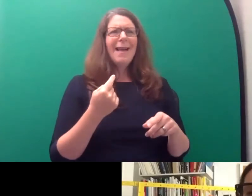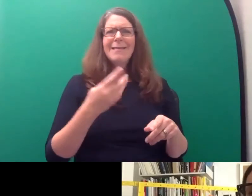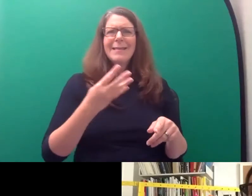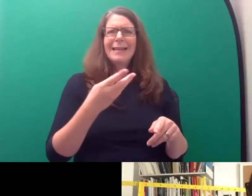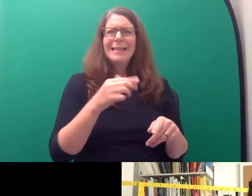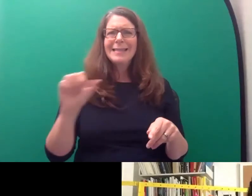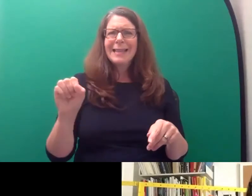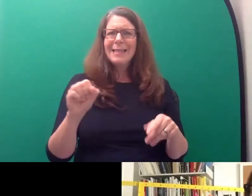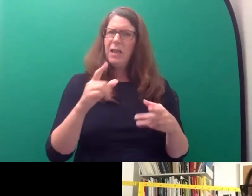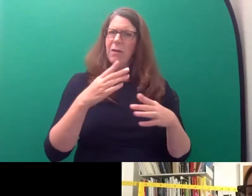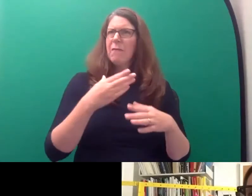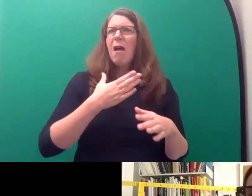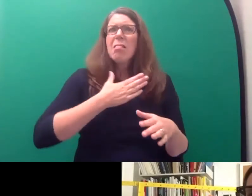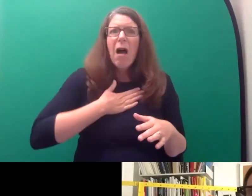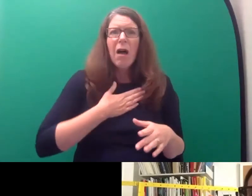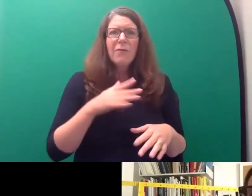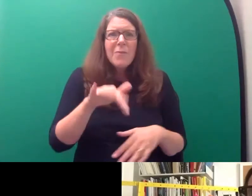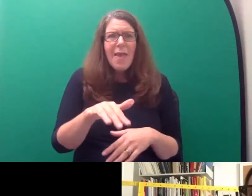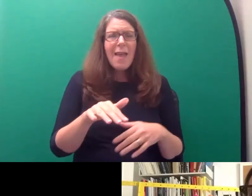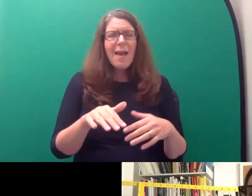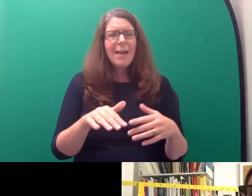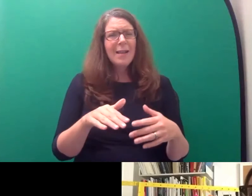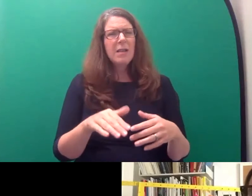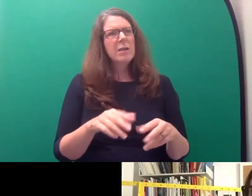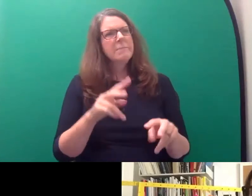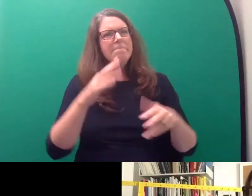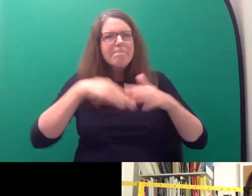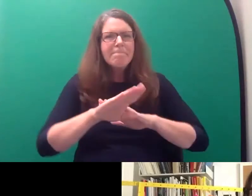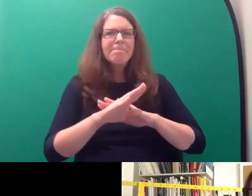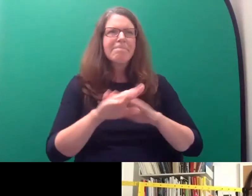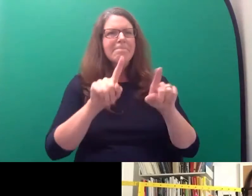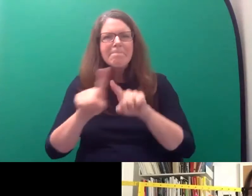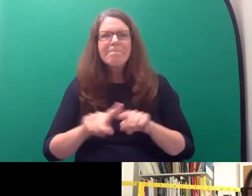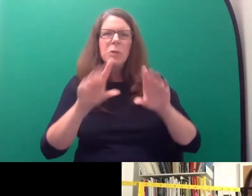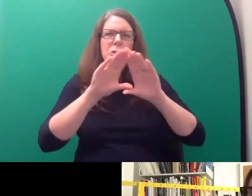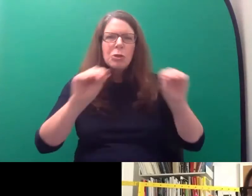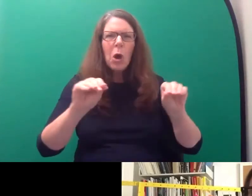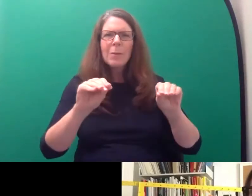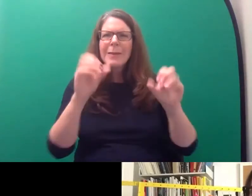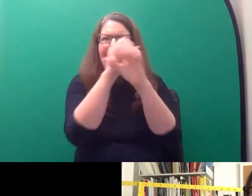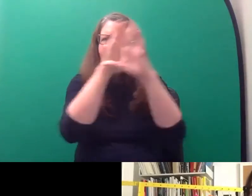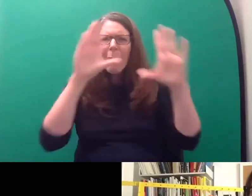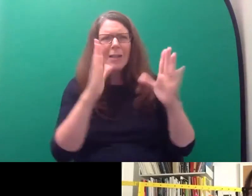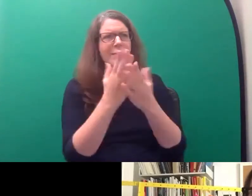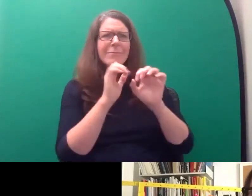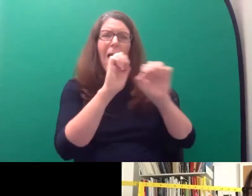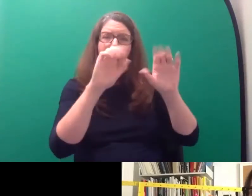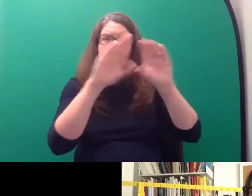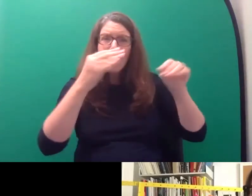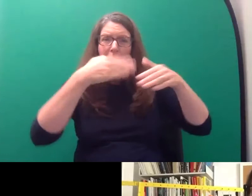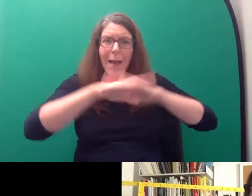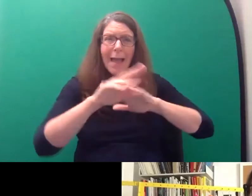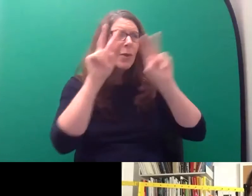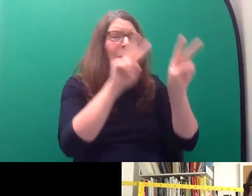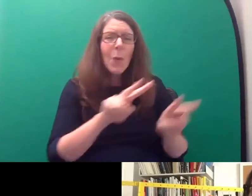and the shops and, you know, the going into her store must have been so exciting for young people at that period,